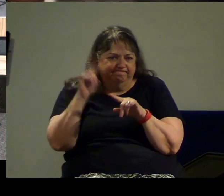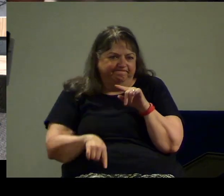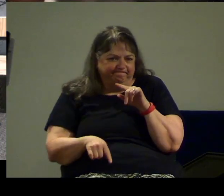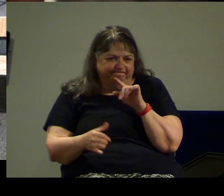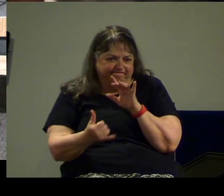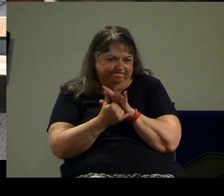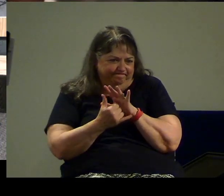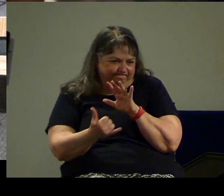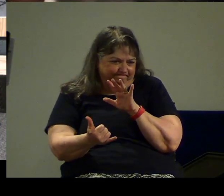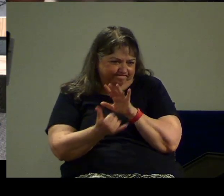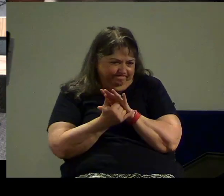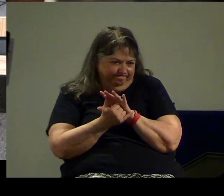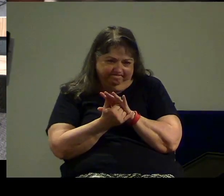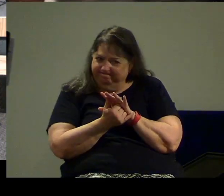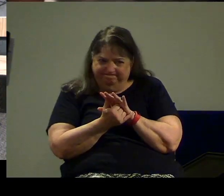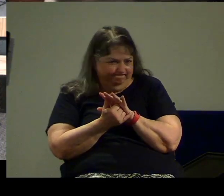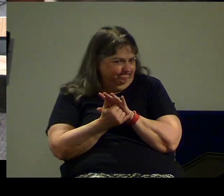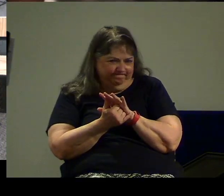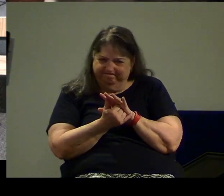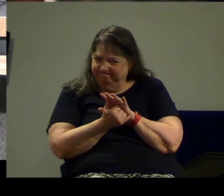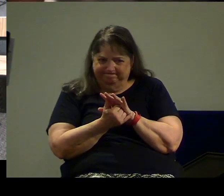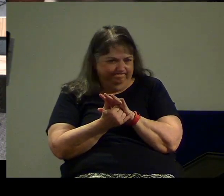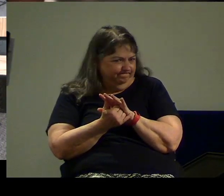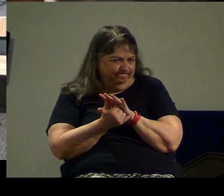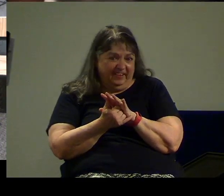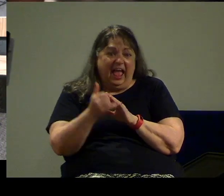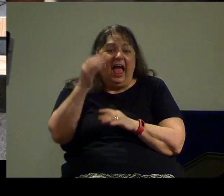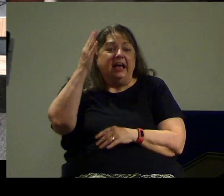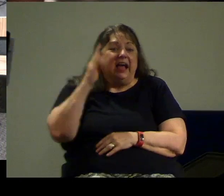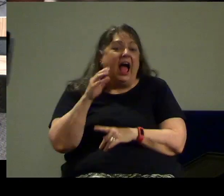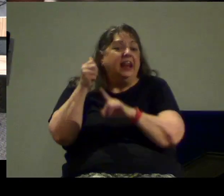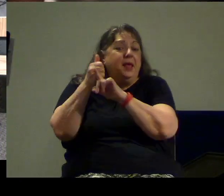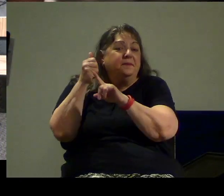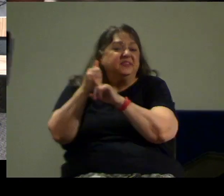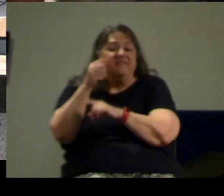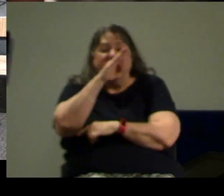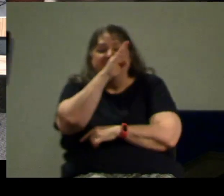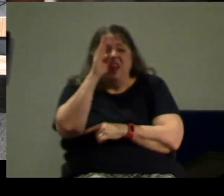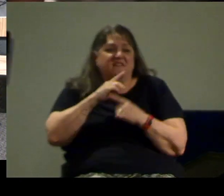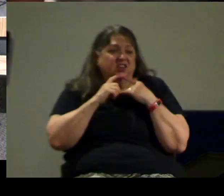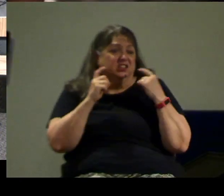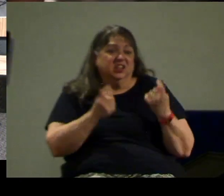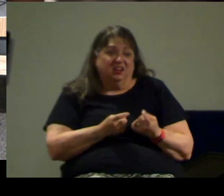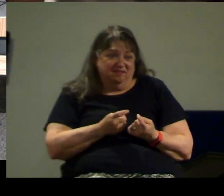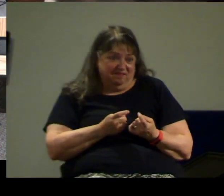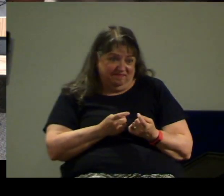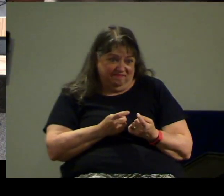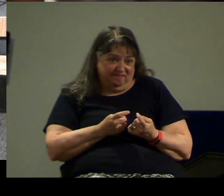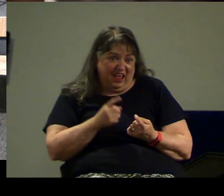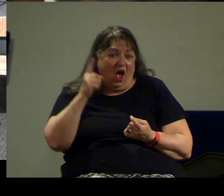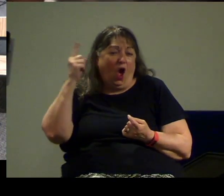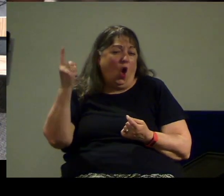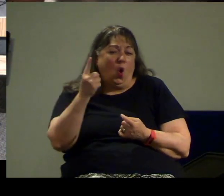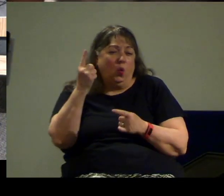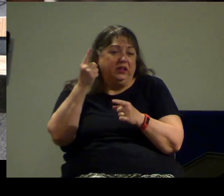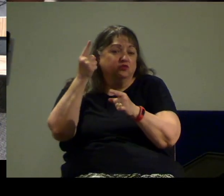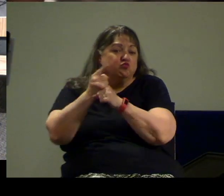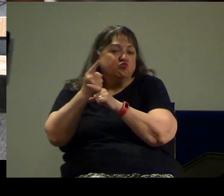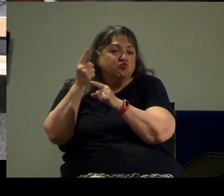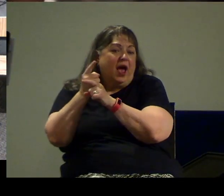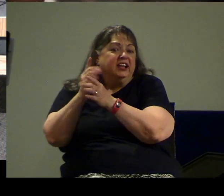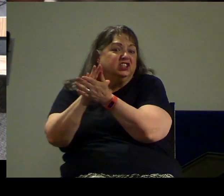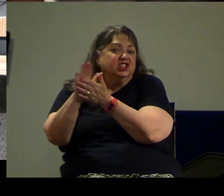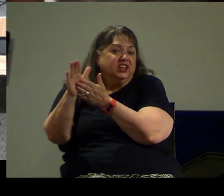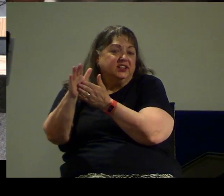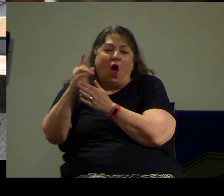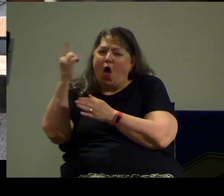Try whatever you want. It's not going to work. God is incorruptible, and he's righteous. He always